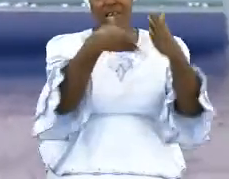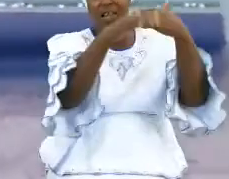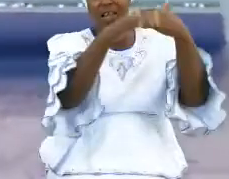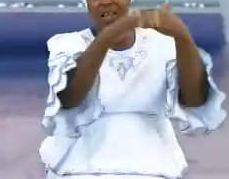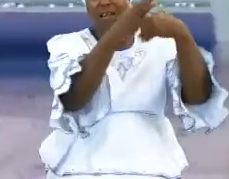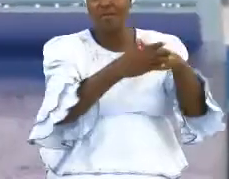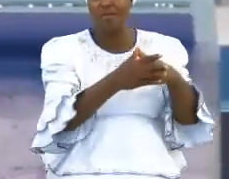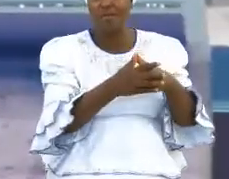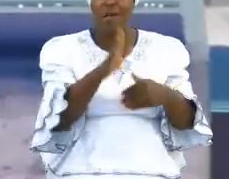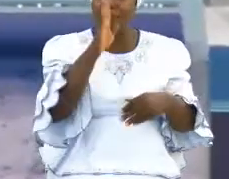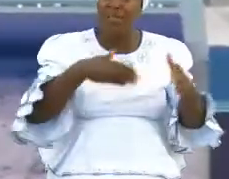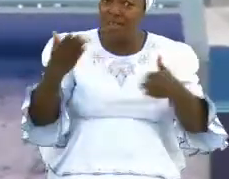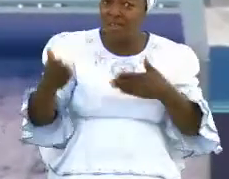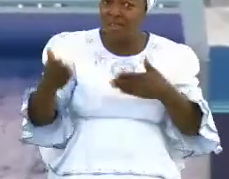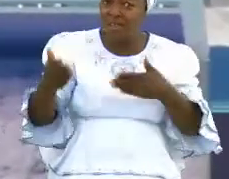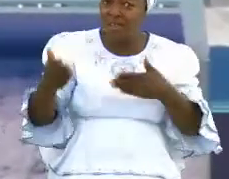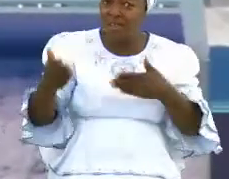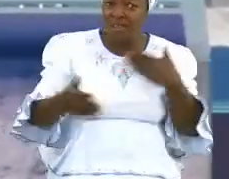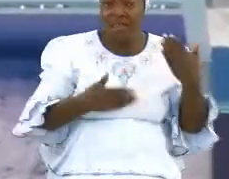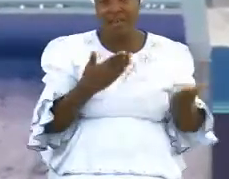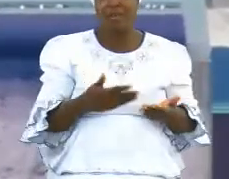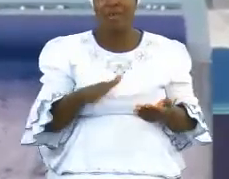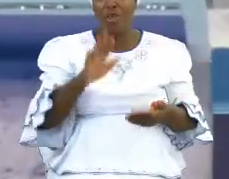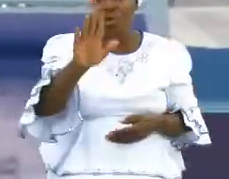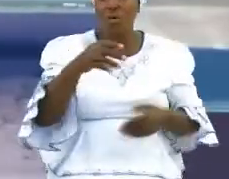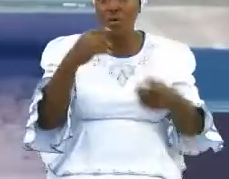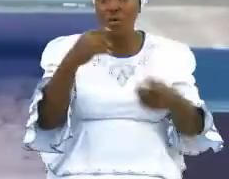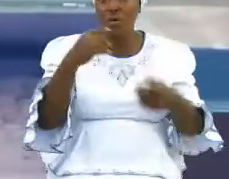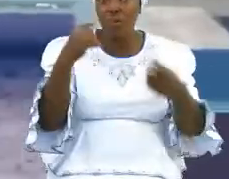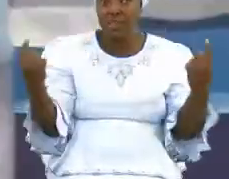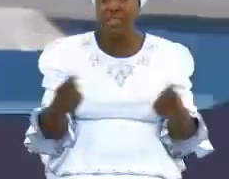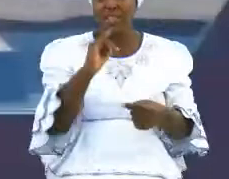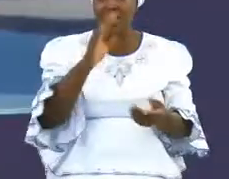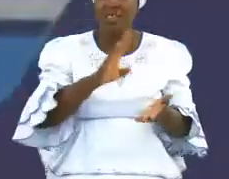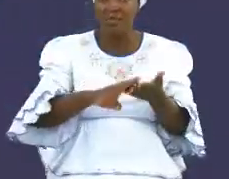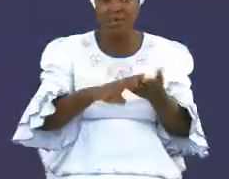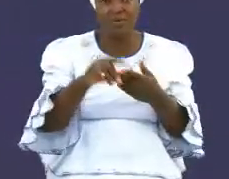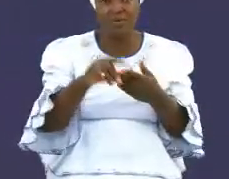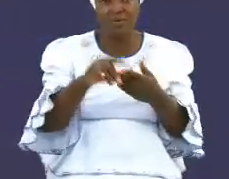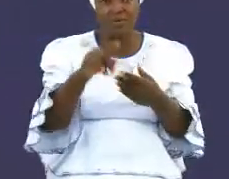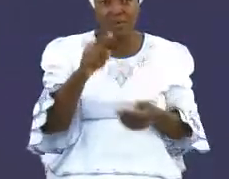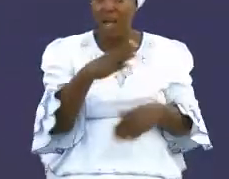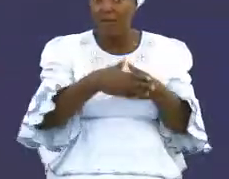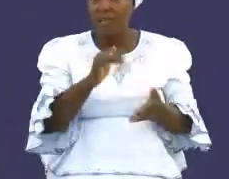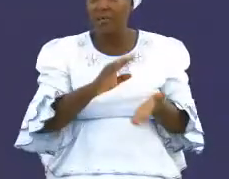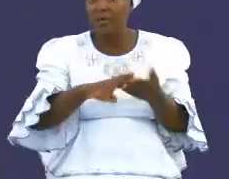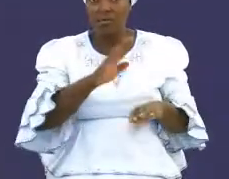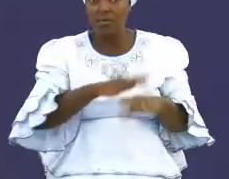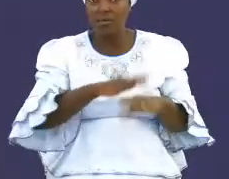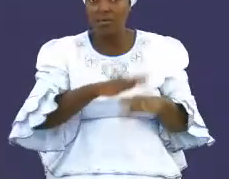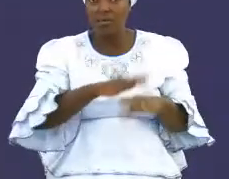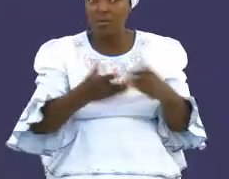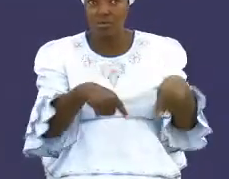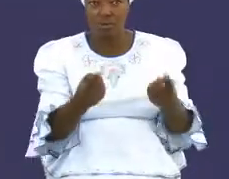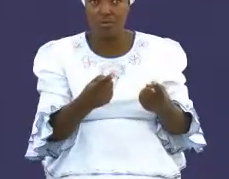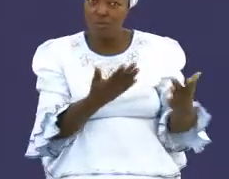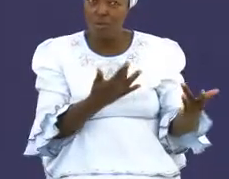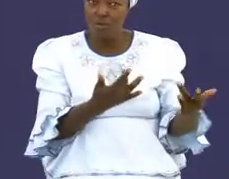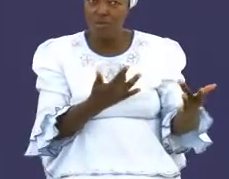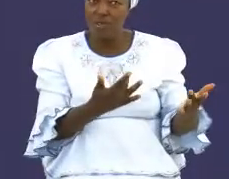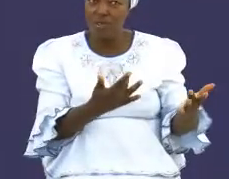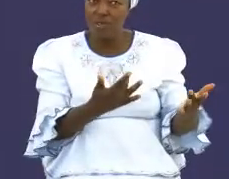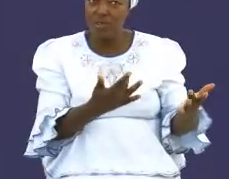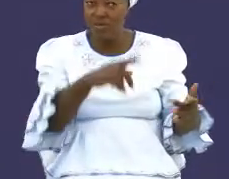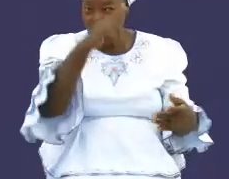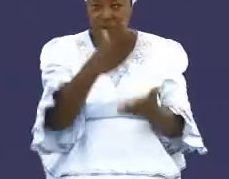good cheer. Thy sins be forgiven thee. After that forgiveness, don't go yet. Something else is coming. Look